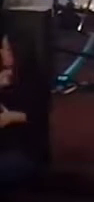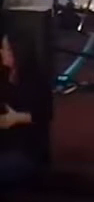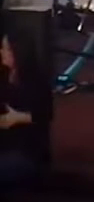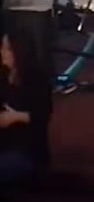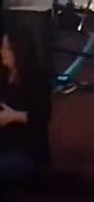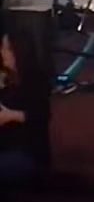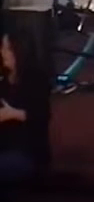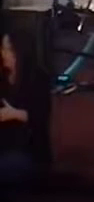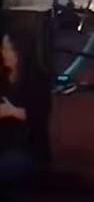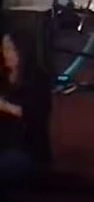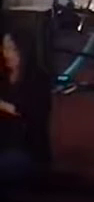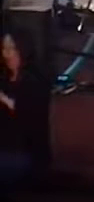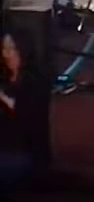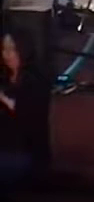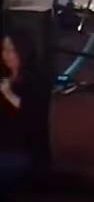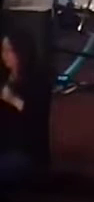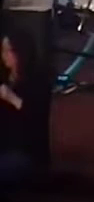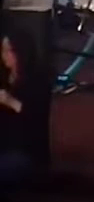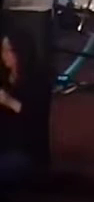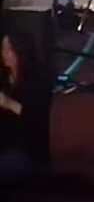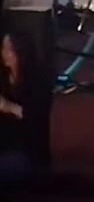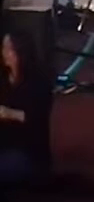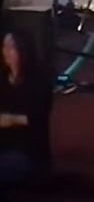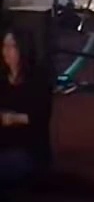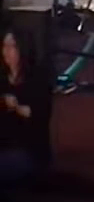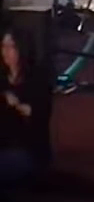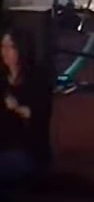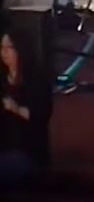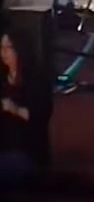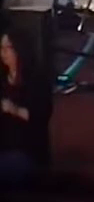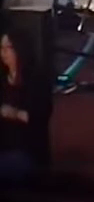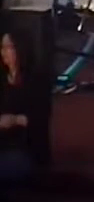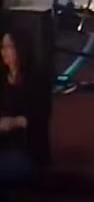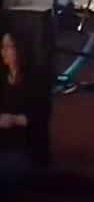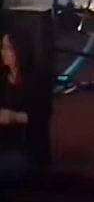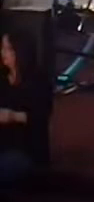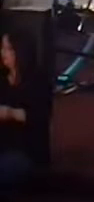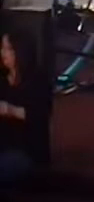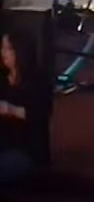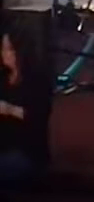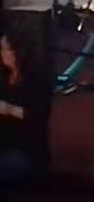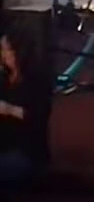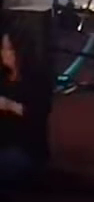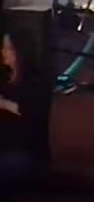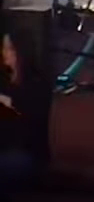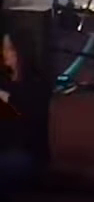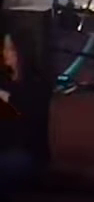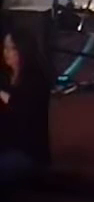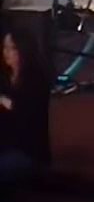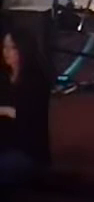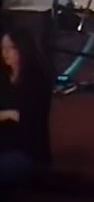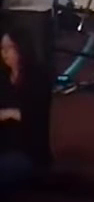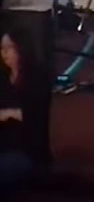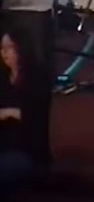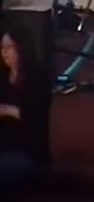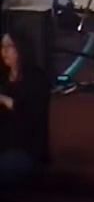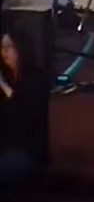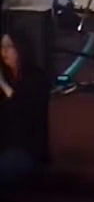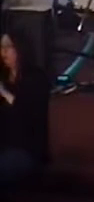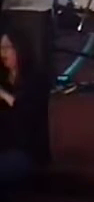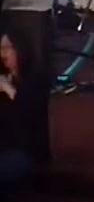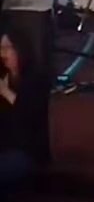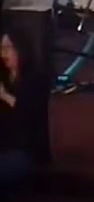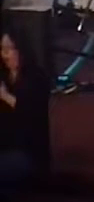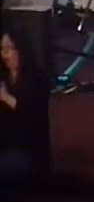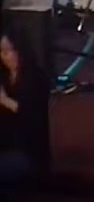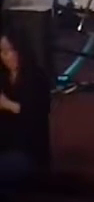an elder is caught in sin, he is to be brought before the church and rebuked before all, it says in Timothy, so that all can learn. I mean,